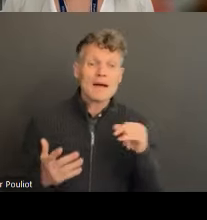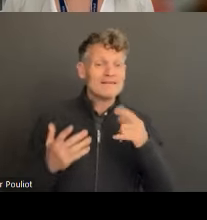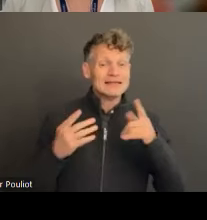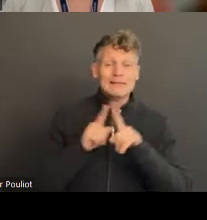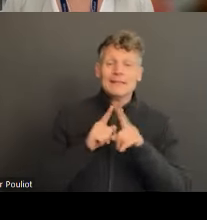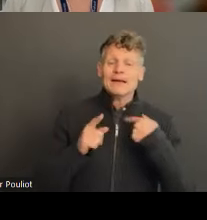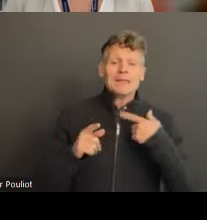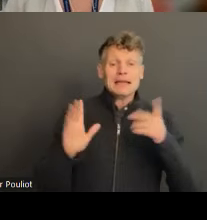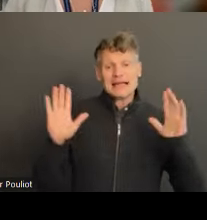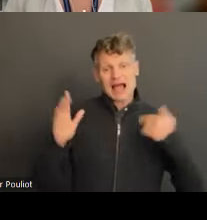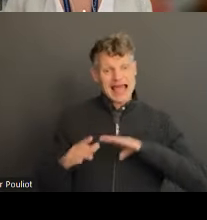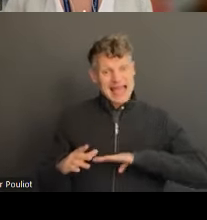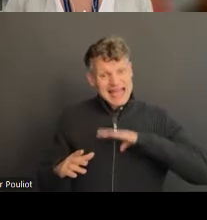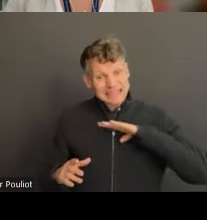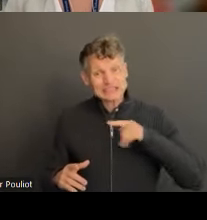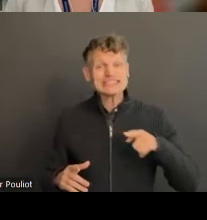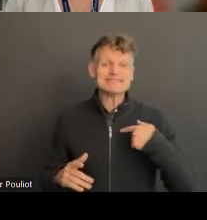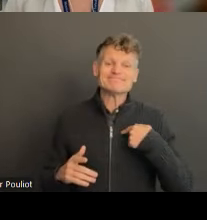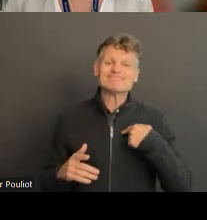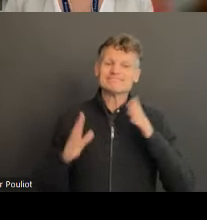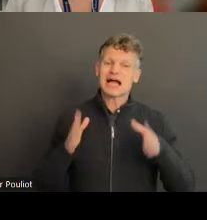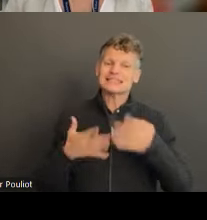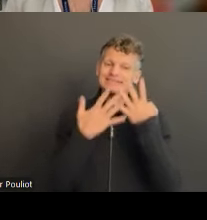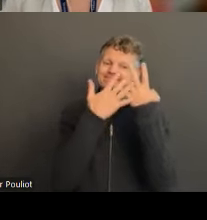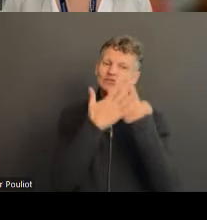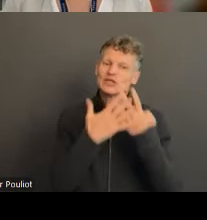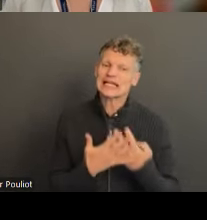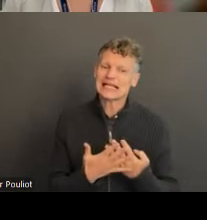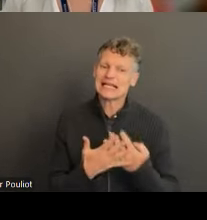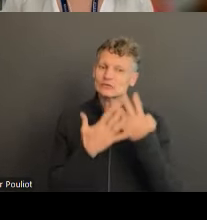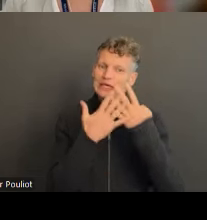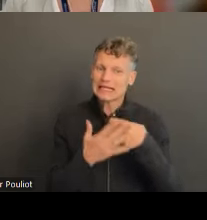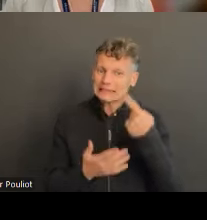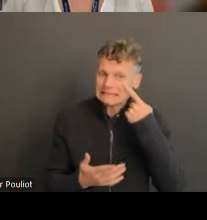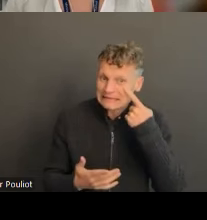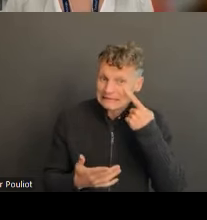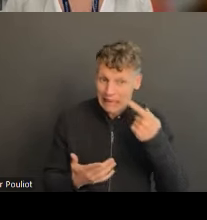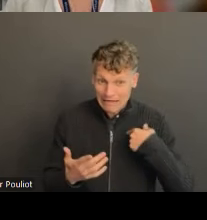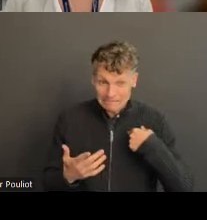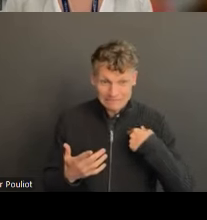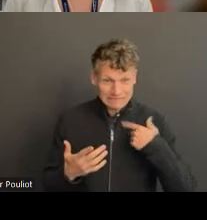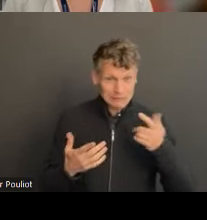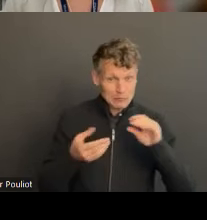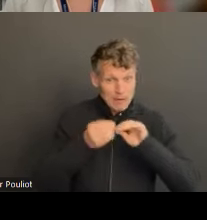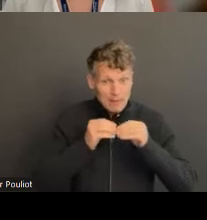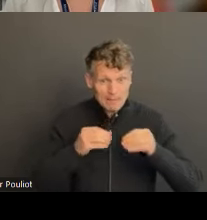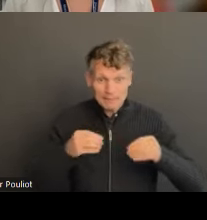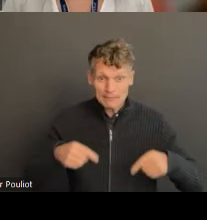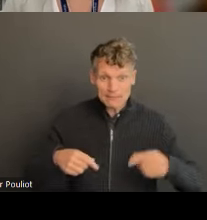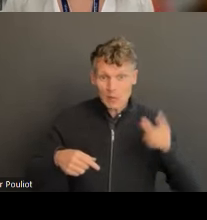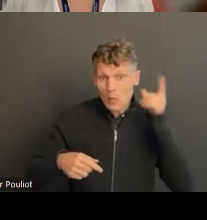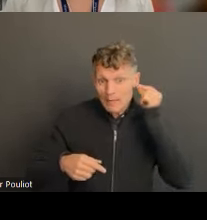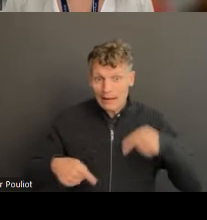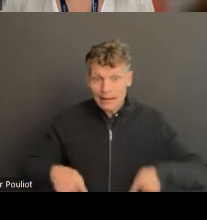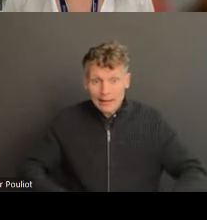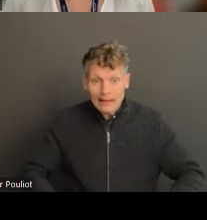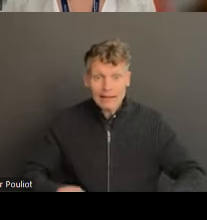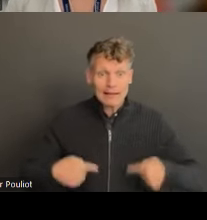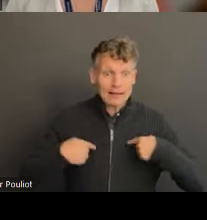the human papillomavirus testing, and of course, school vaccination and